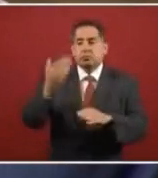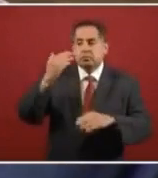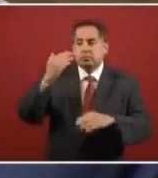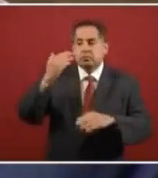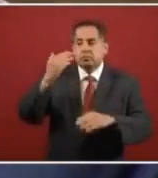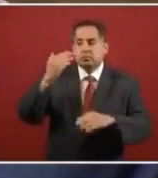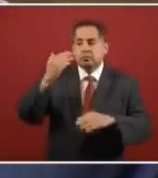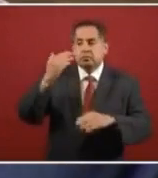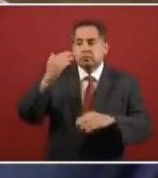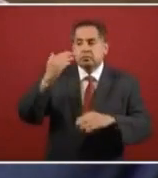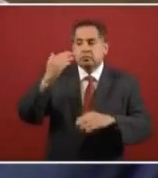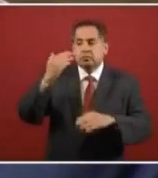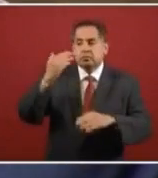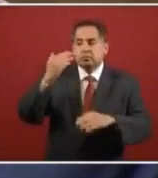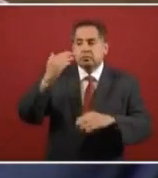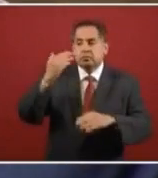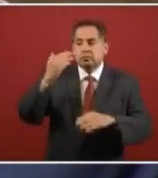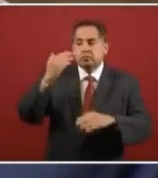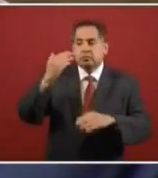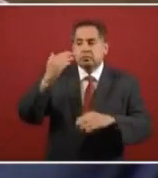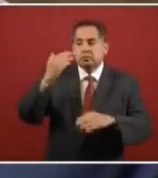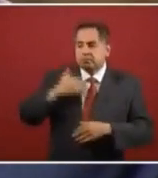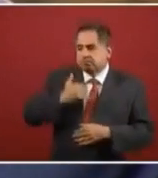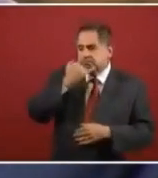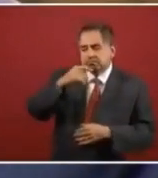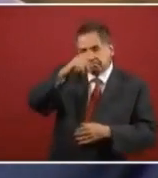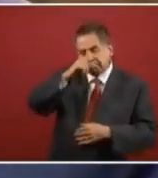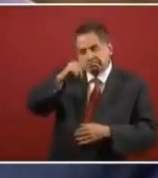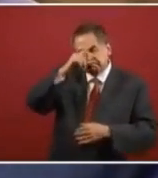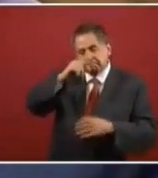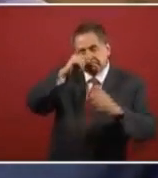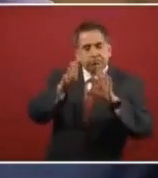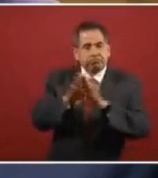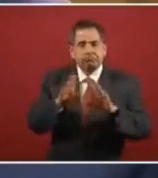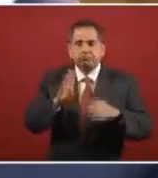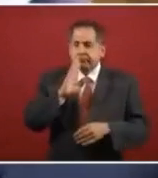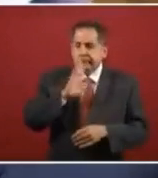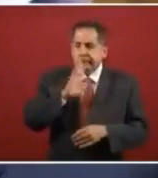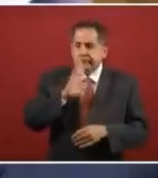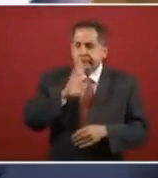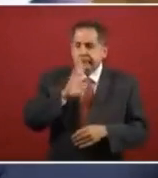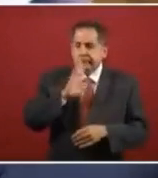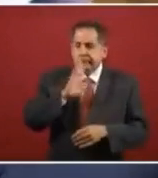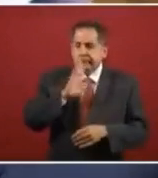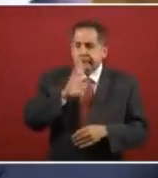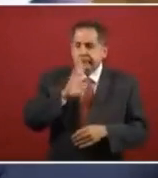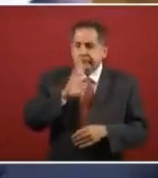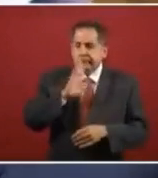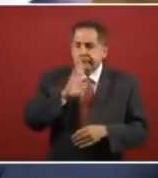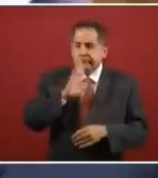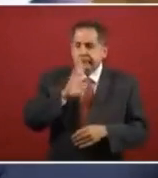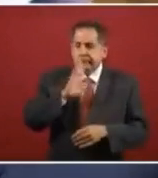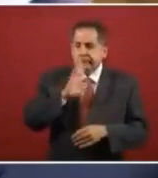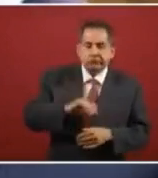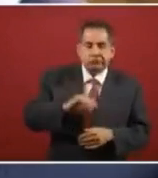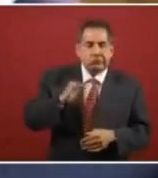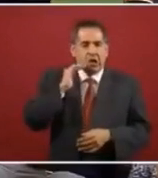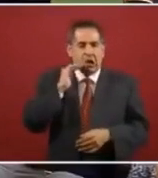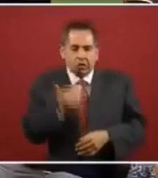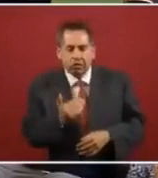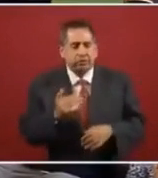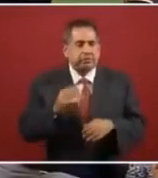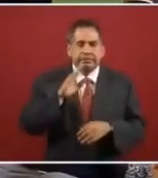in order to correct inefficiencies and bad practices